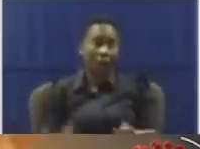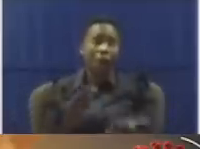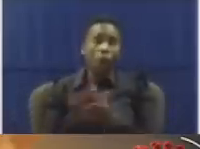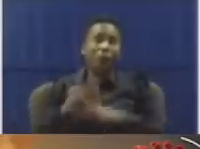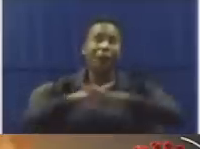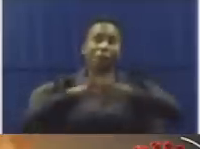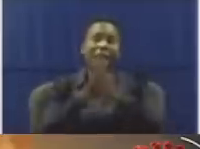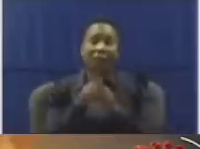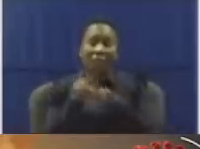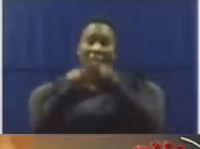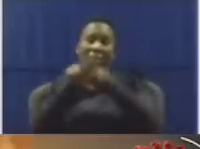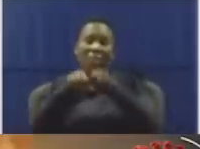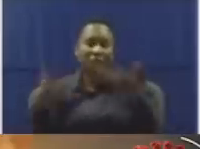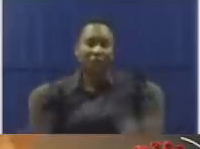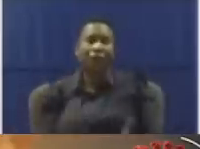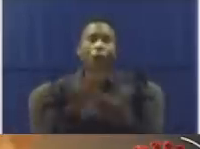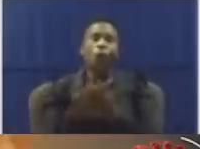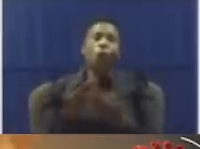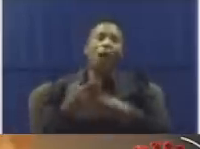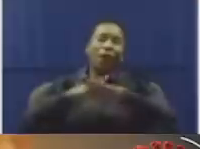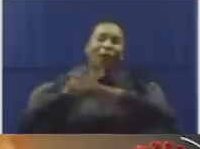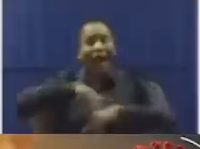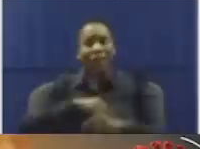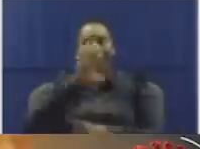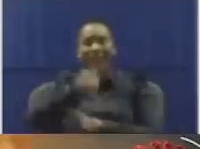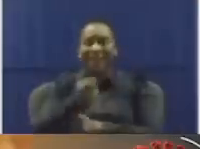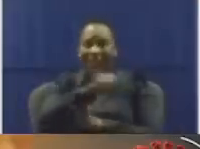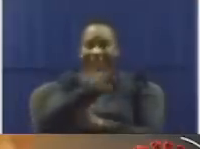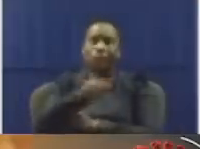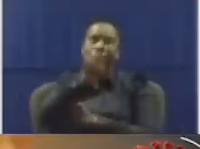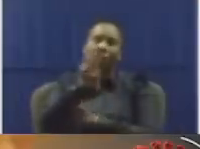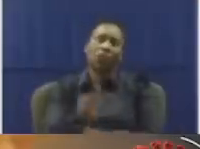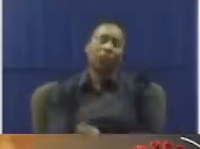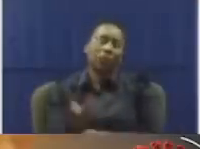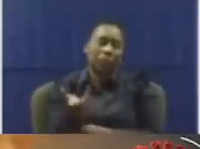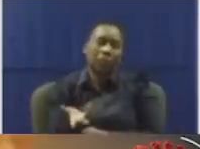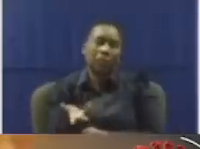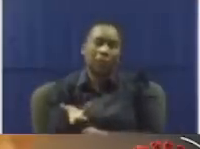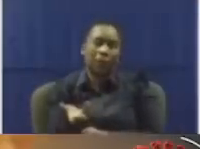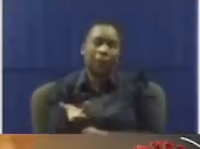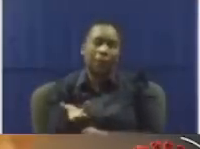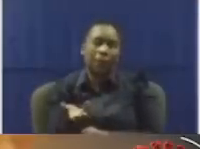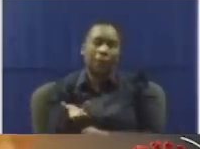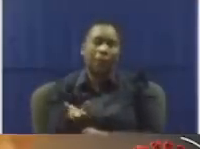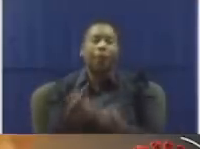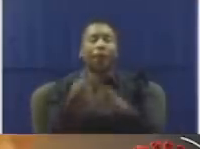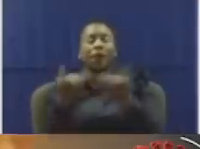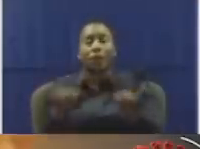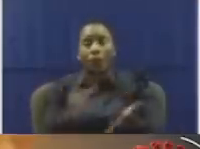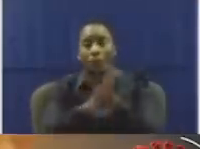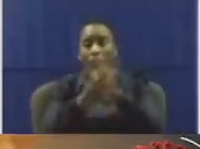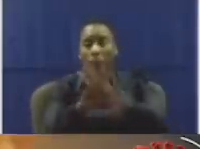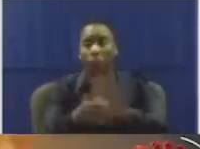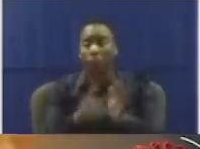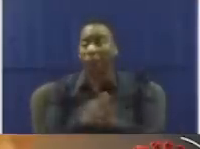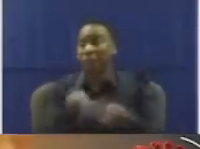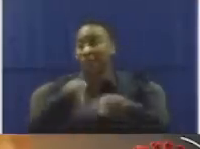speculation, and we could have avoided us having to ask these questions. None of that would have jeopardized any